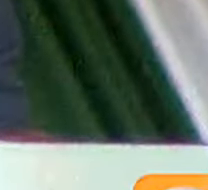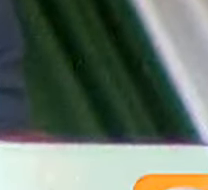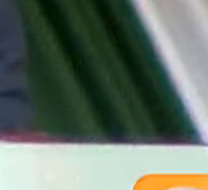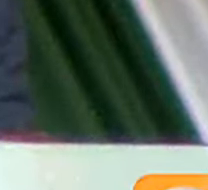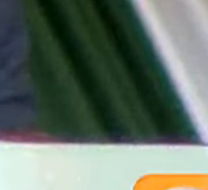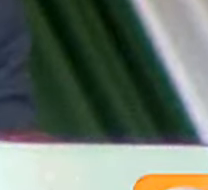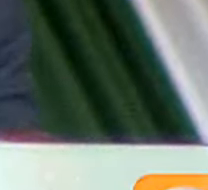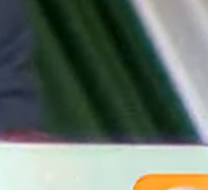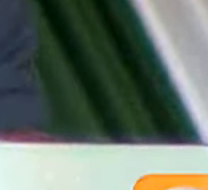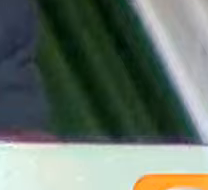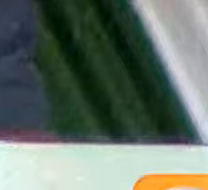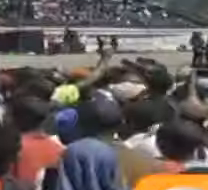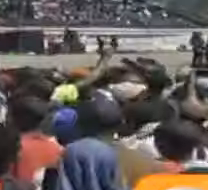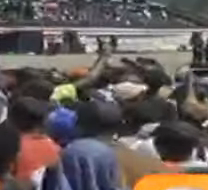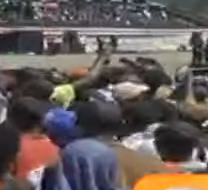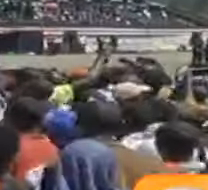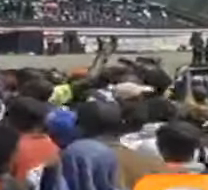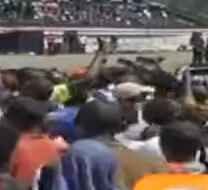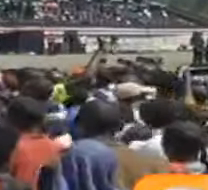Bungoma hoye.